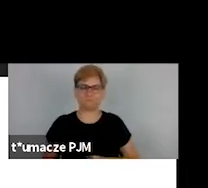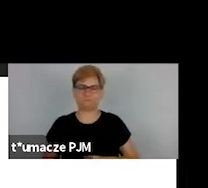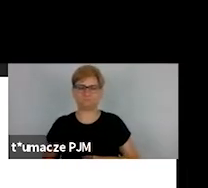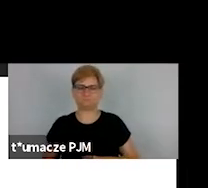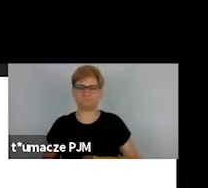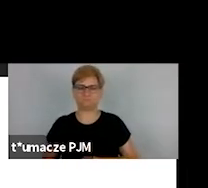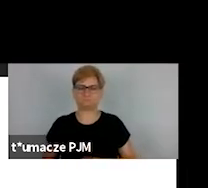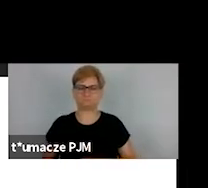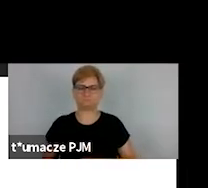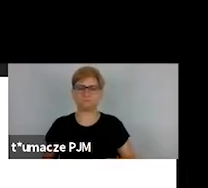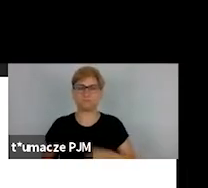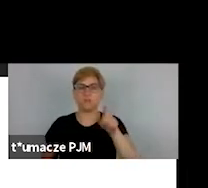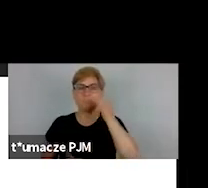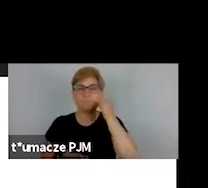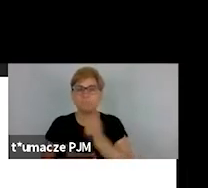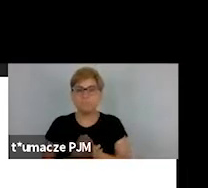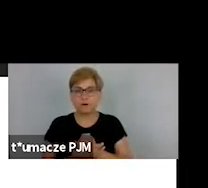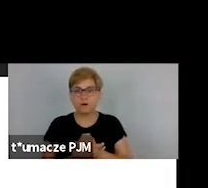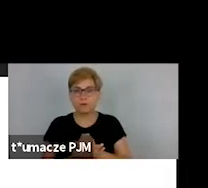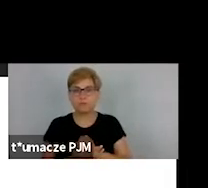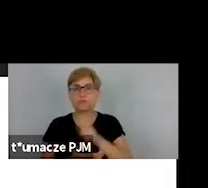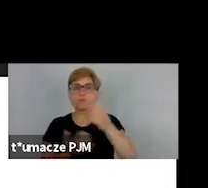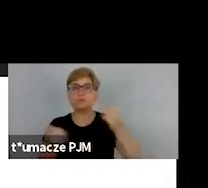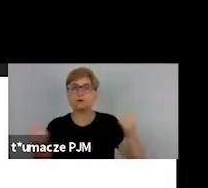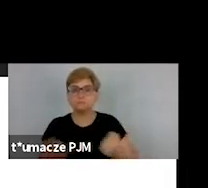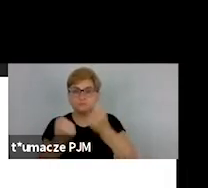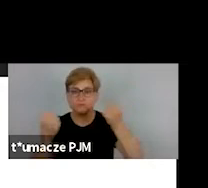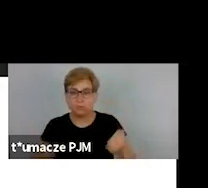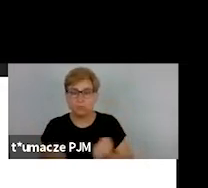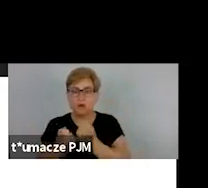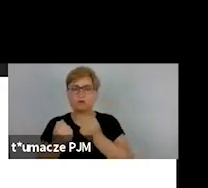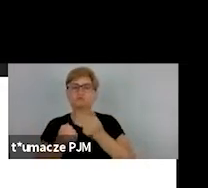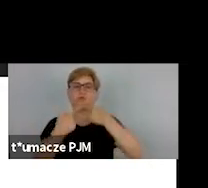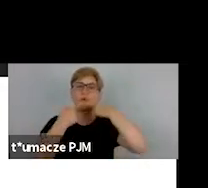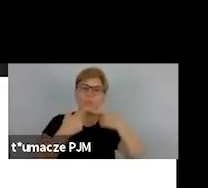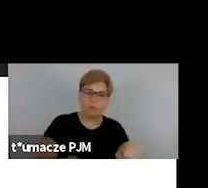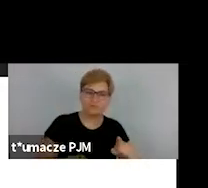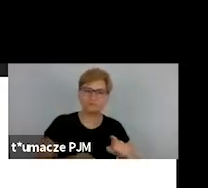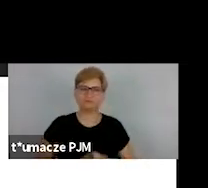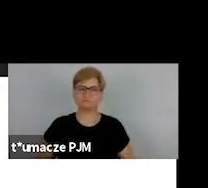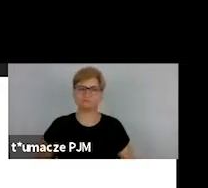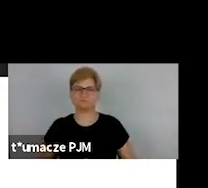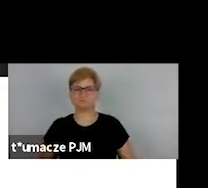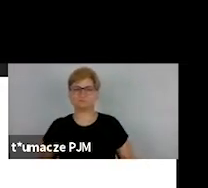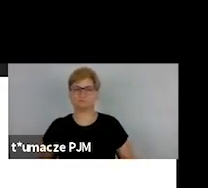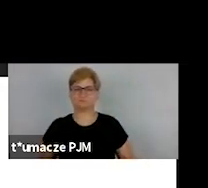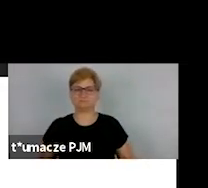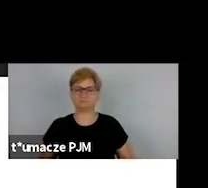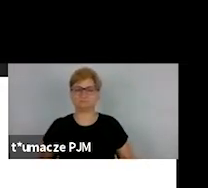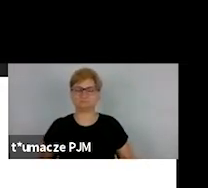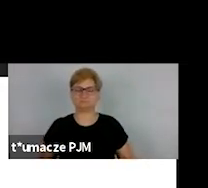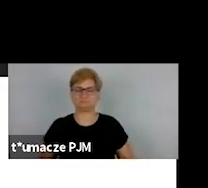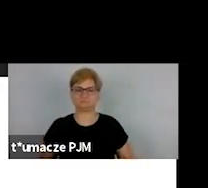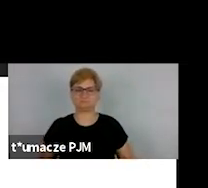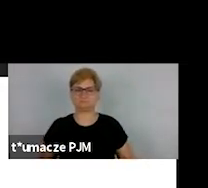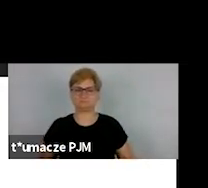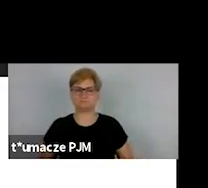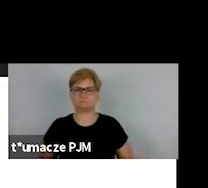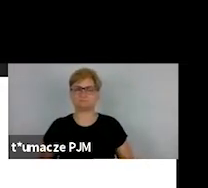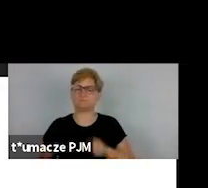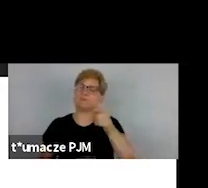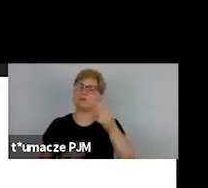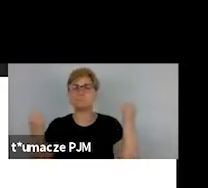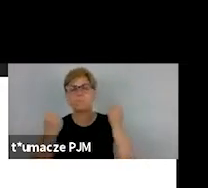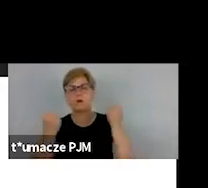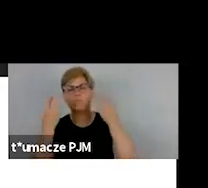And a very strong component of that was mobilizing men for gender equality and working with men to address gender-based violence.